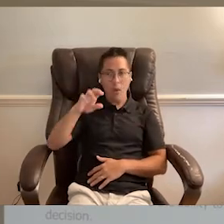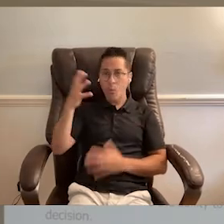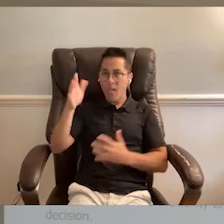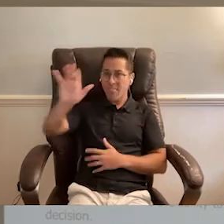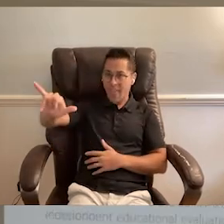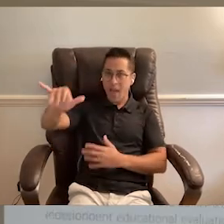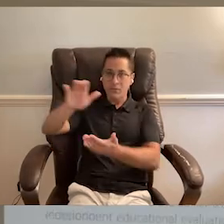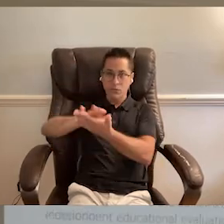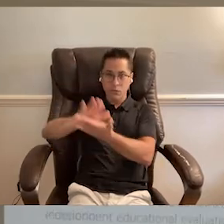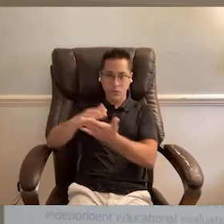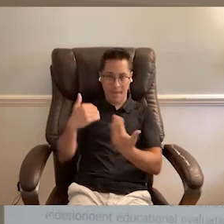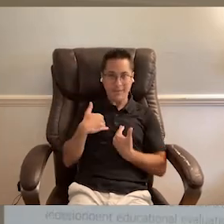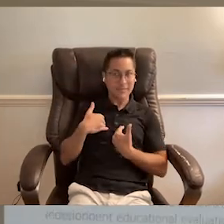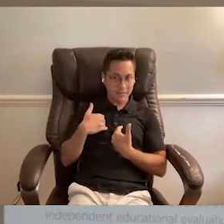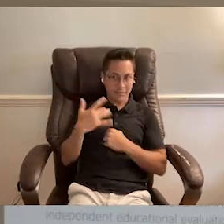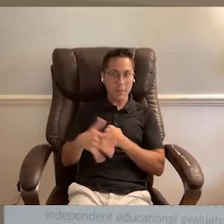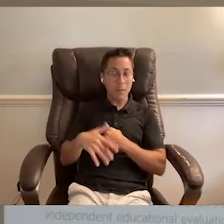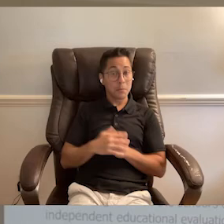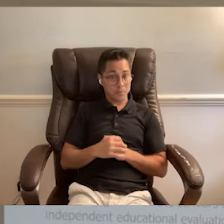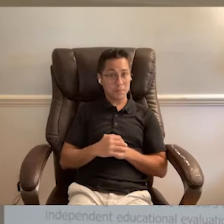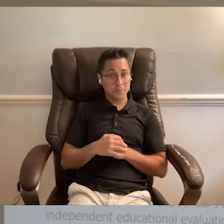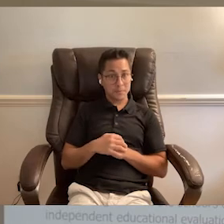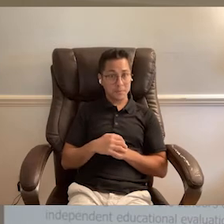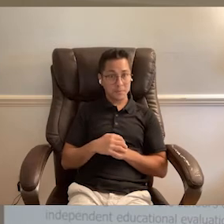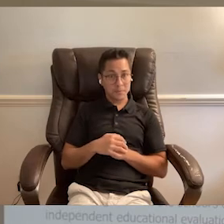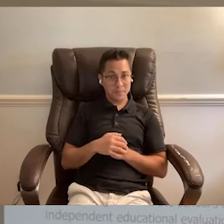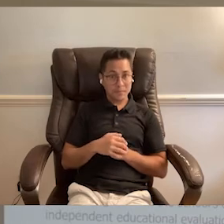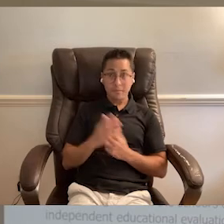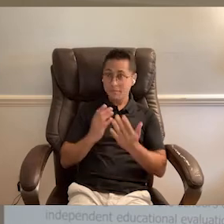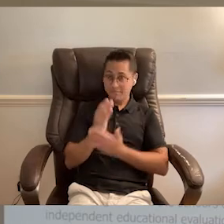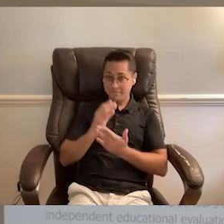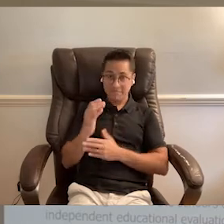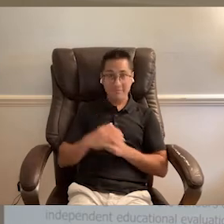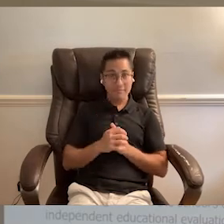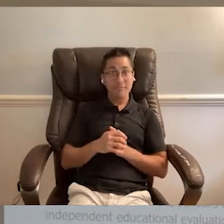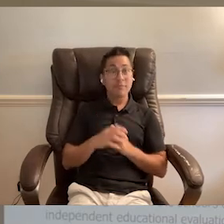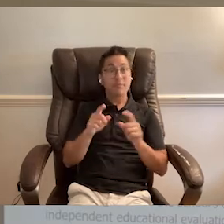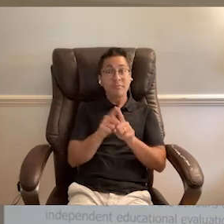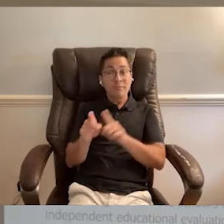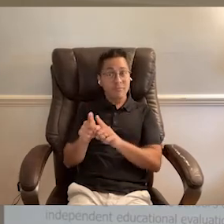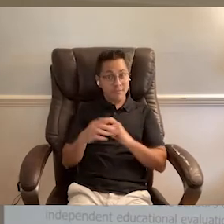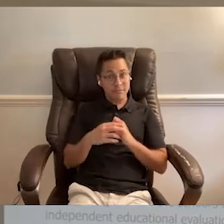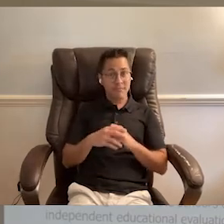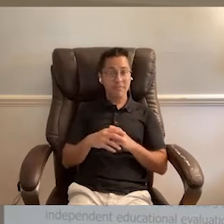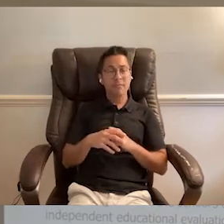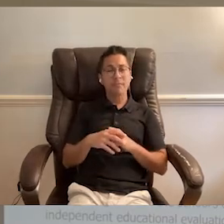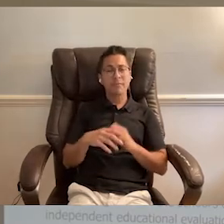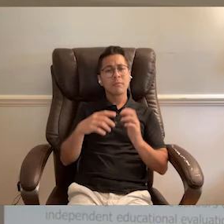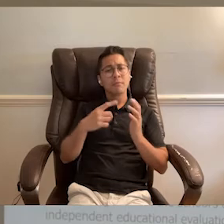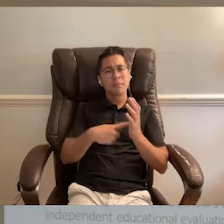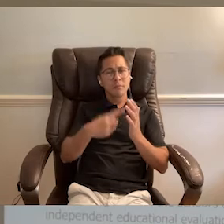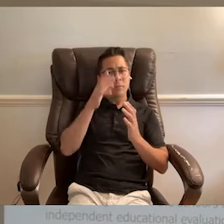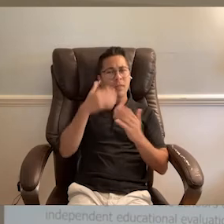Okay? All right. Also, sometimes you will have an evaluation for your